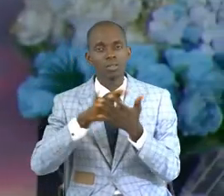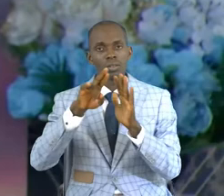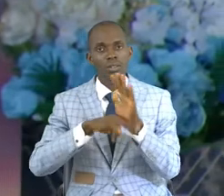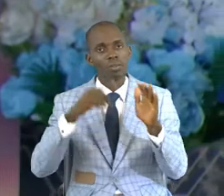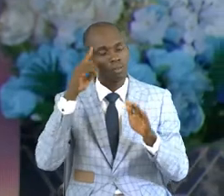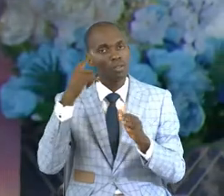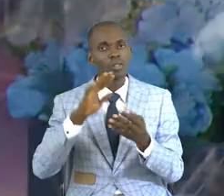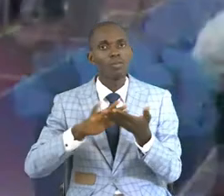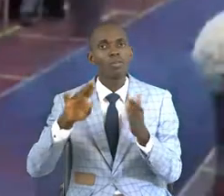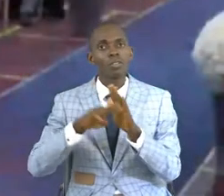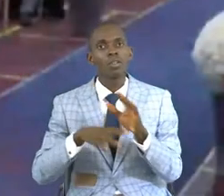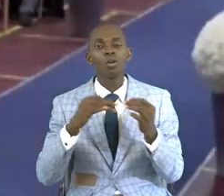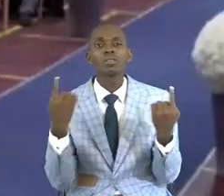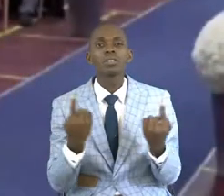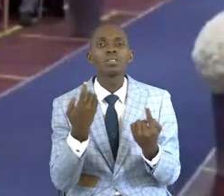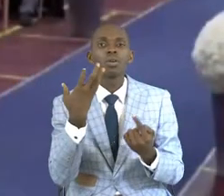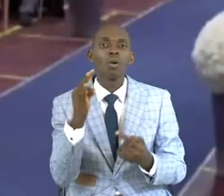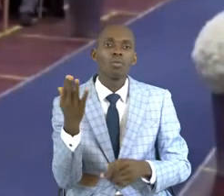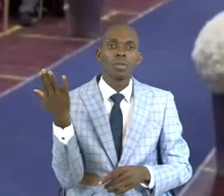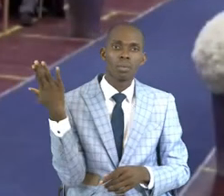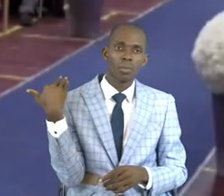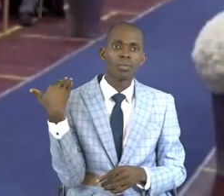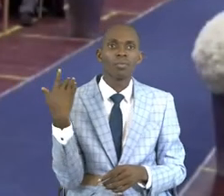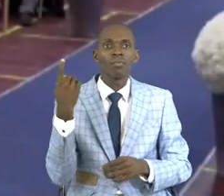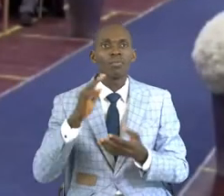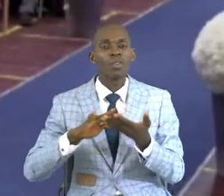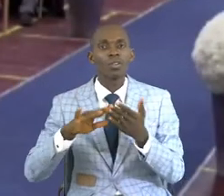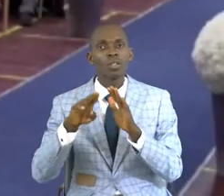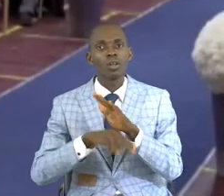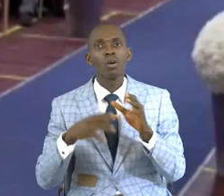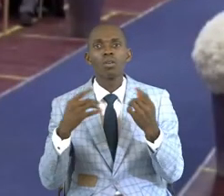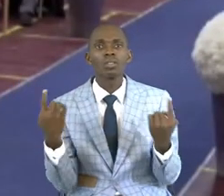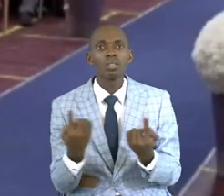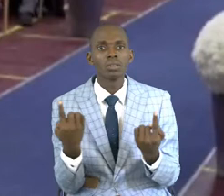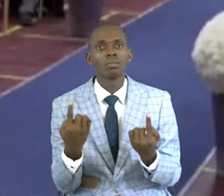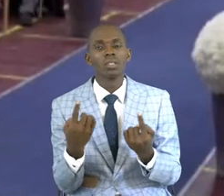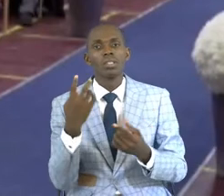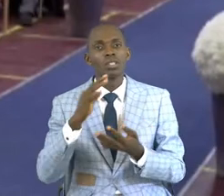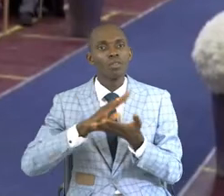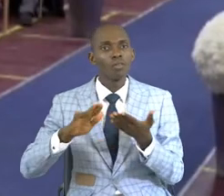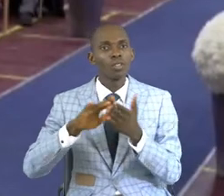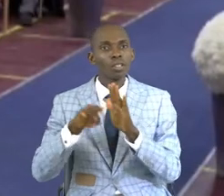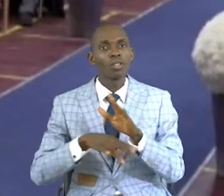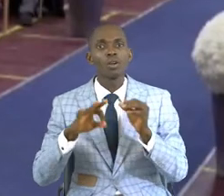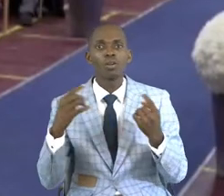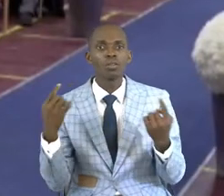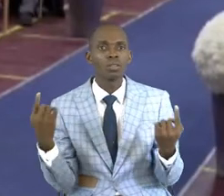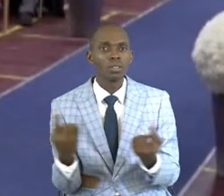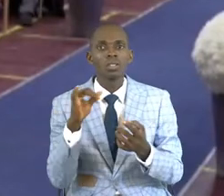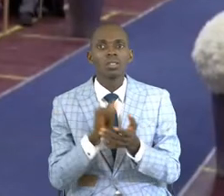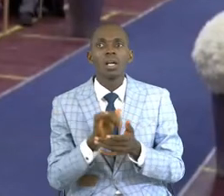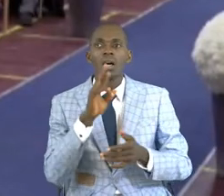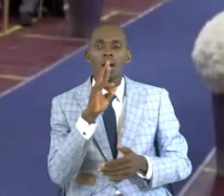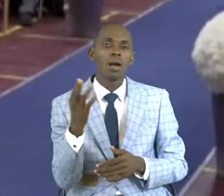are past. The remission of sin, the forgiveness of sins that are